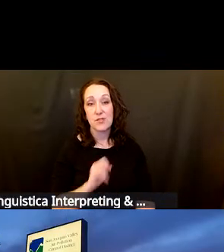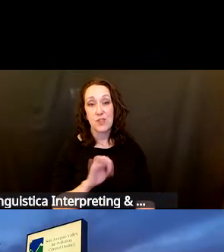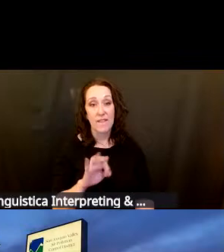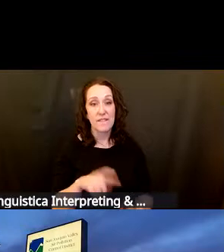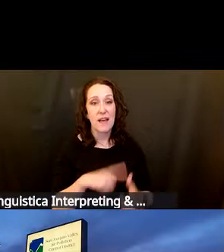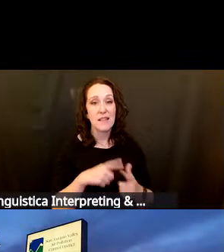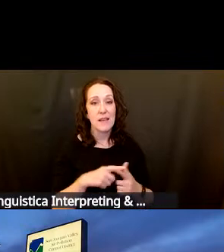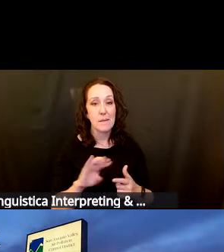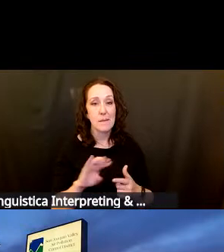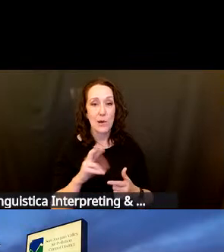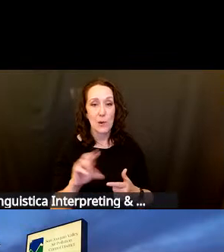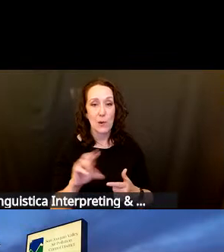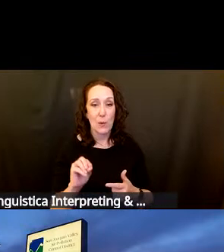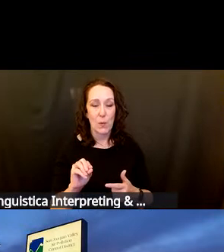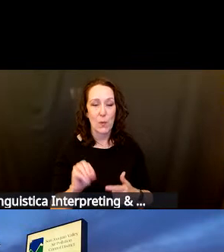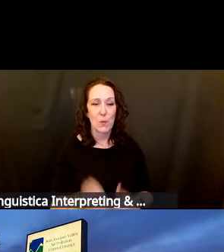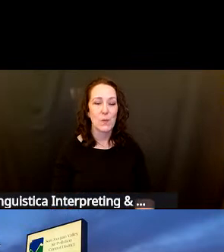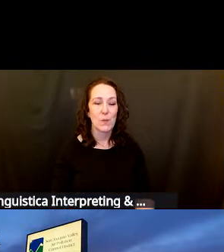Margot.